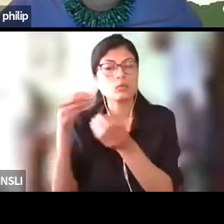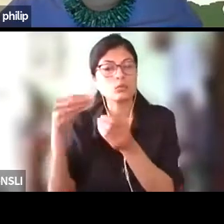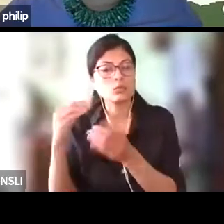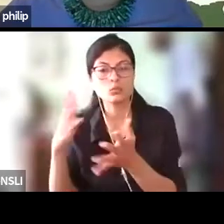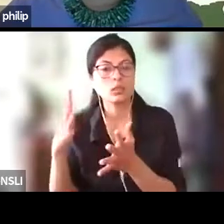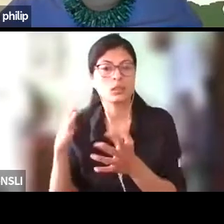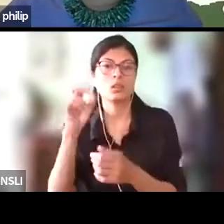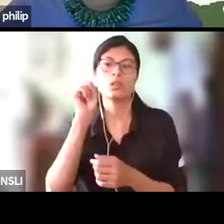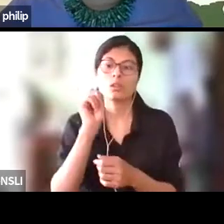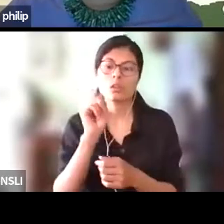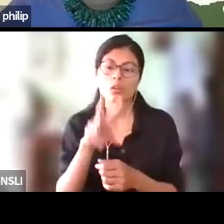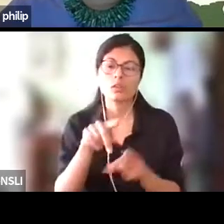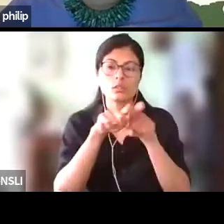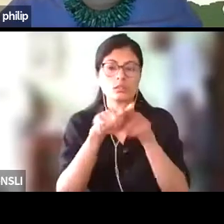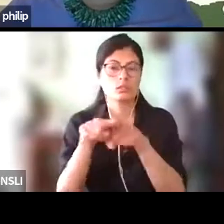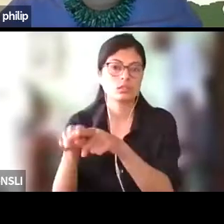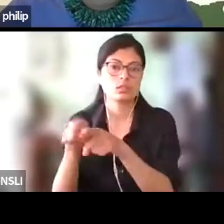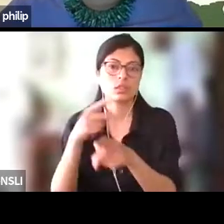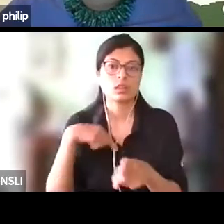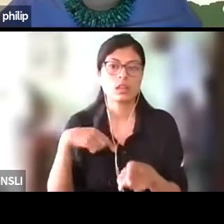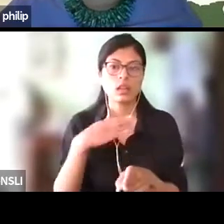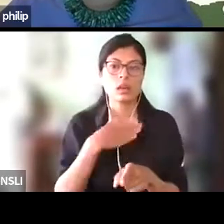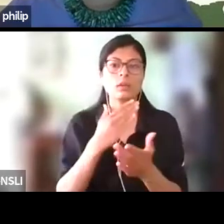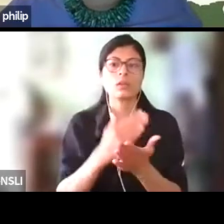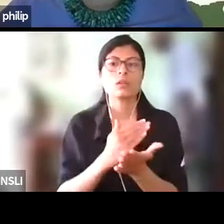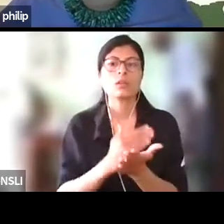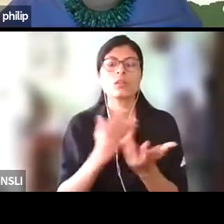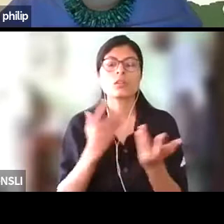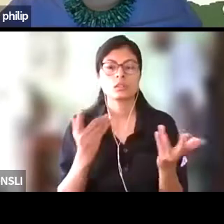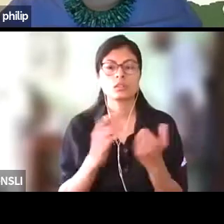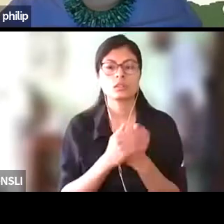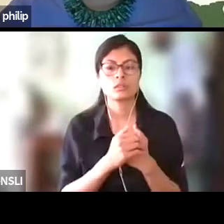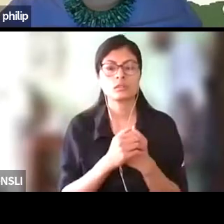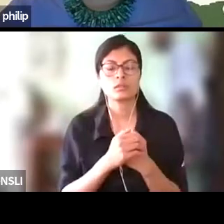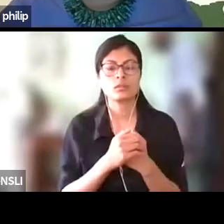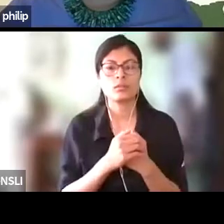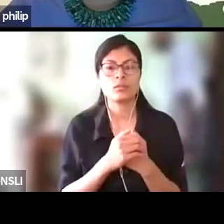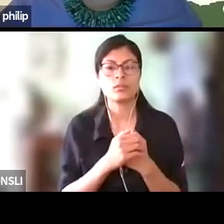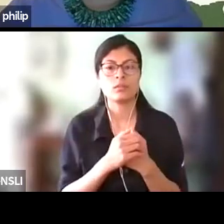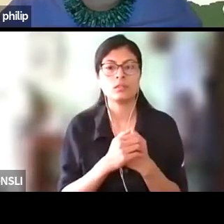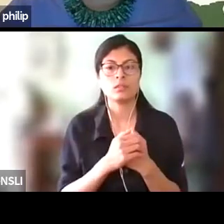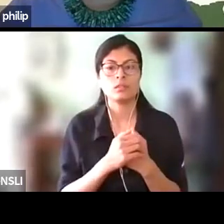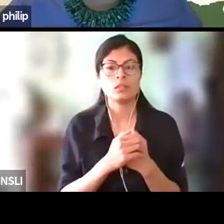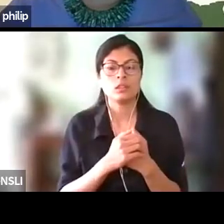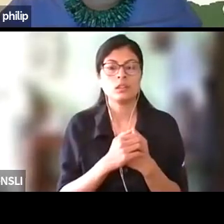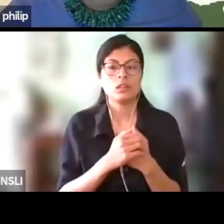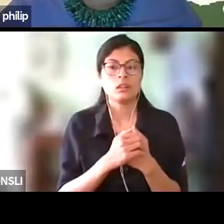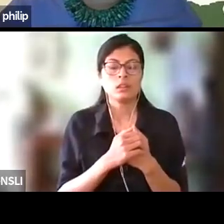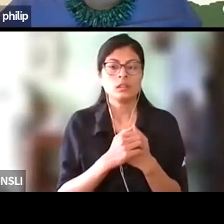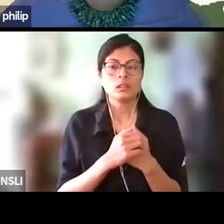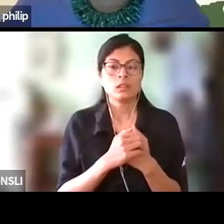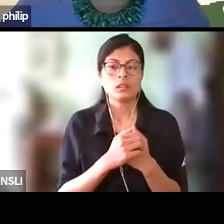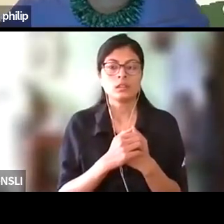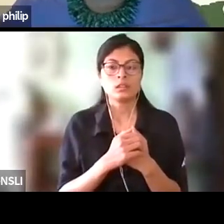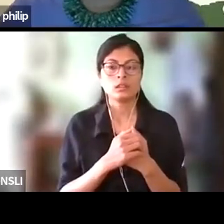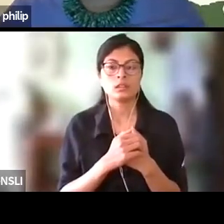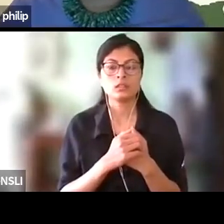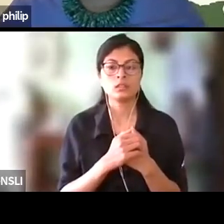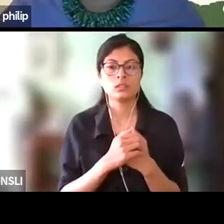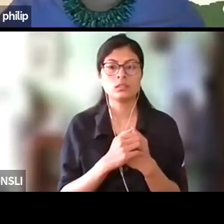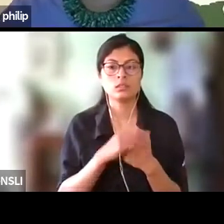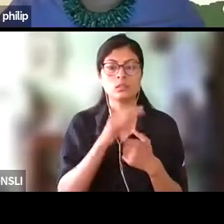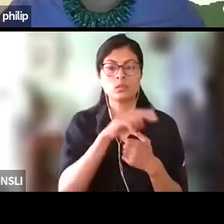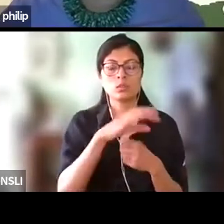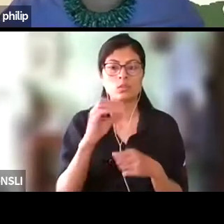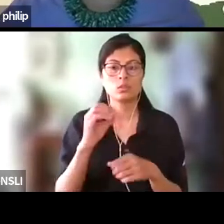or how do we have different measures for mitigating or for addressing the